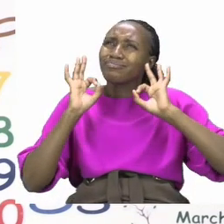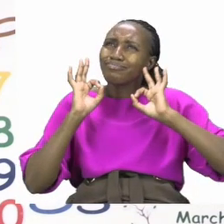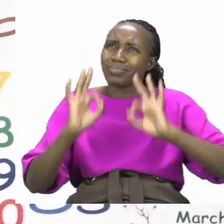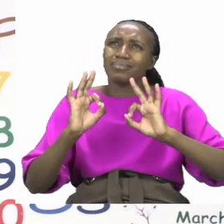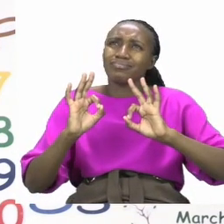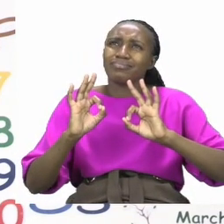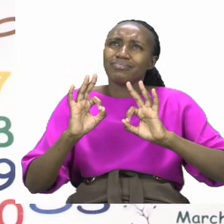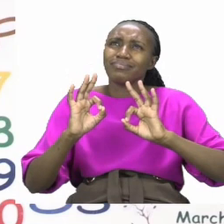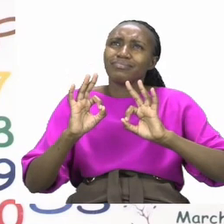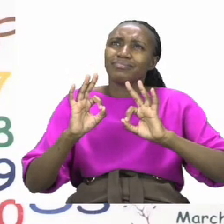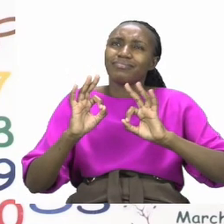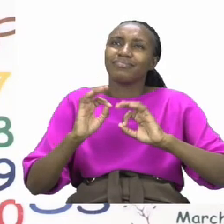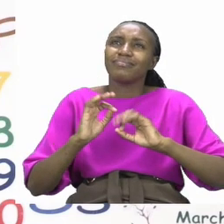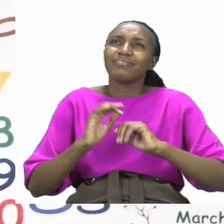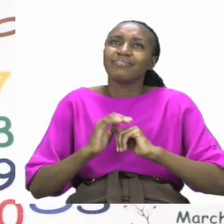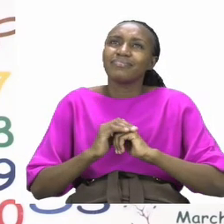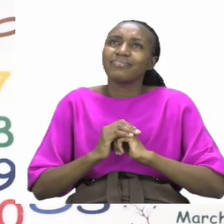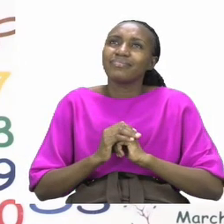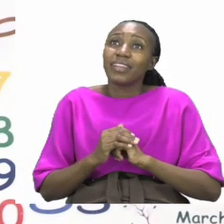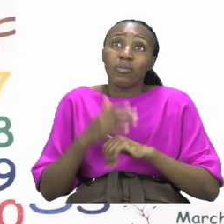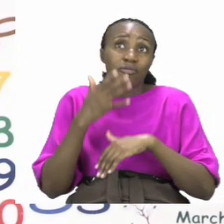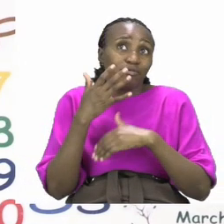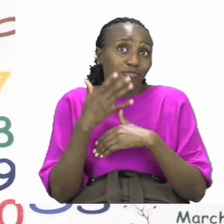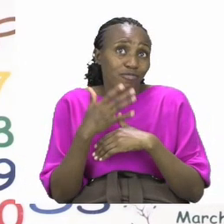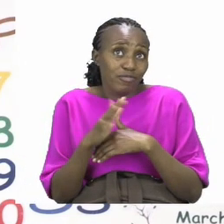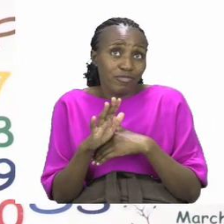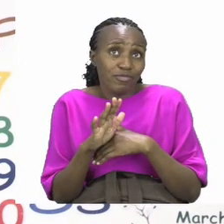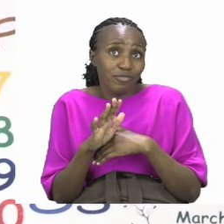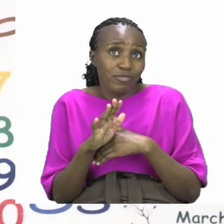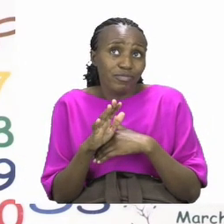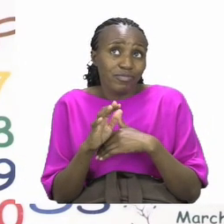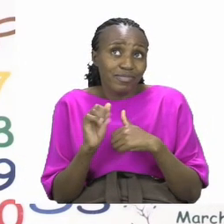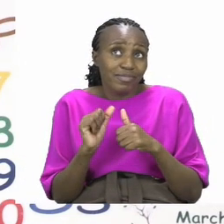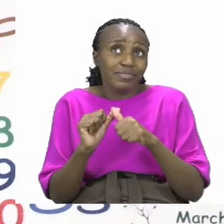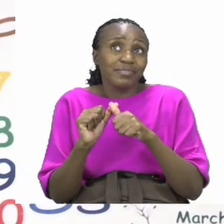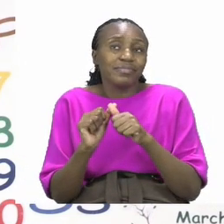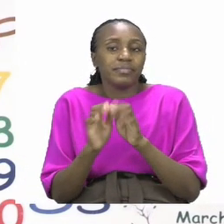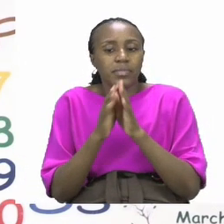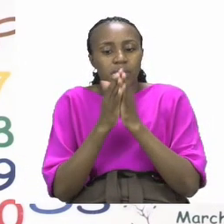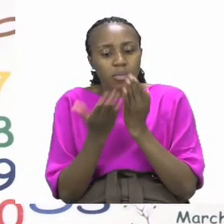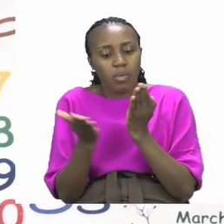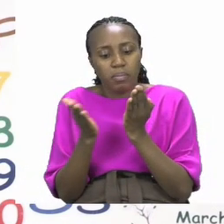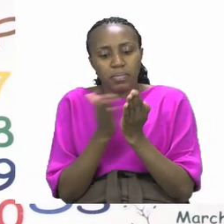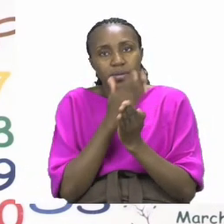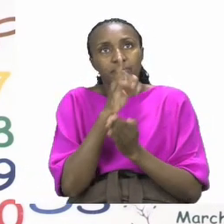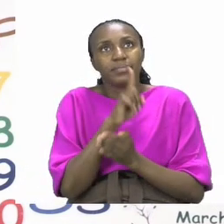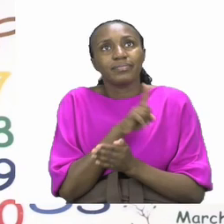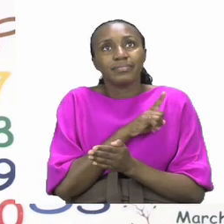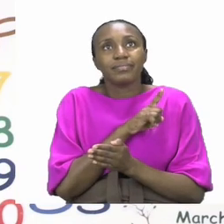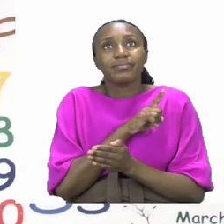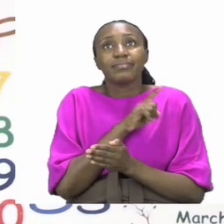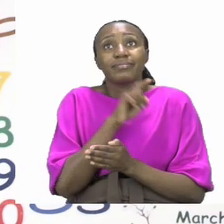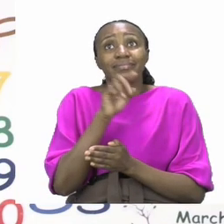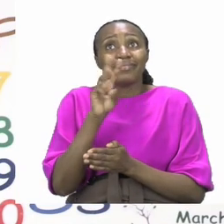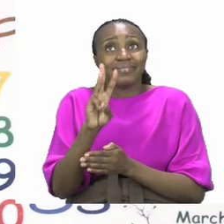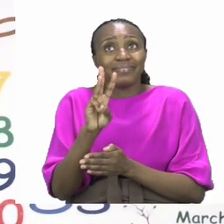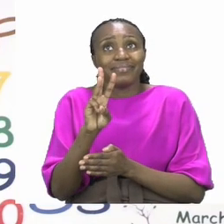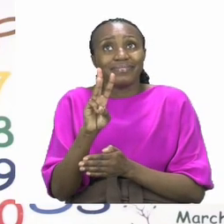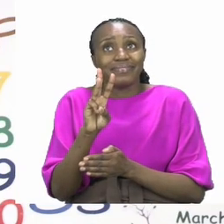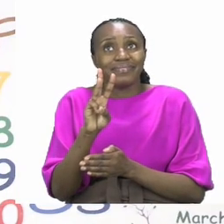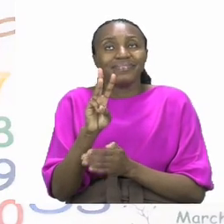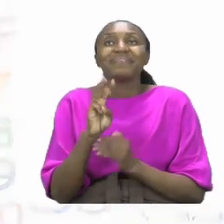lines. When you're done with that page, you can move on to the next one, page 14. Oh, 13.